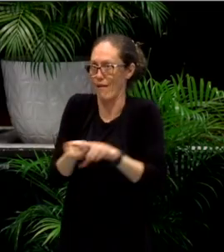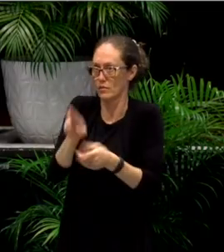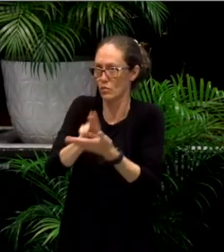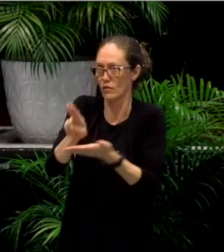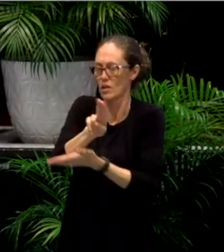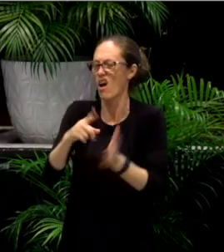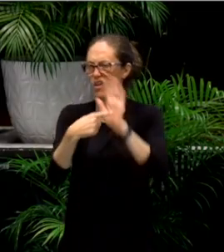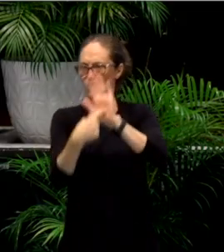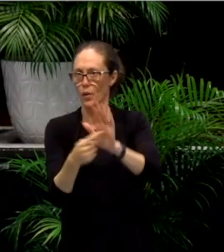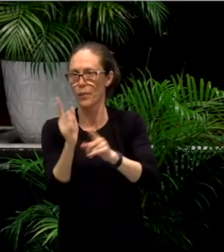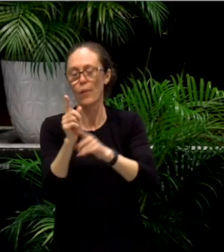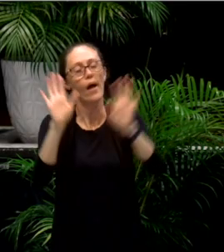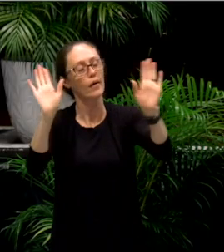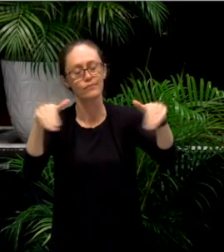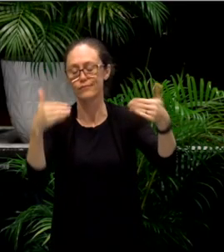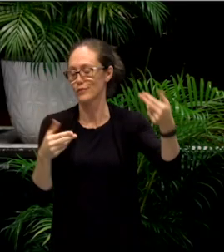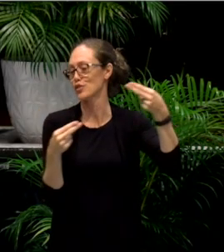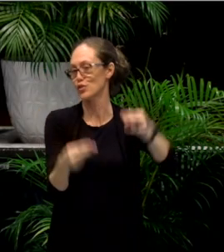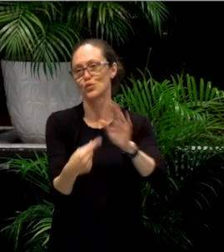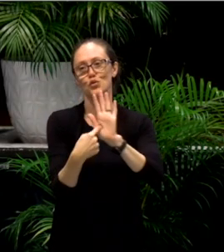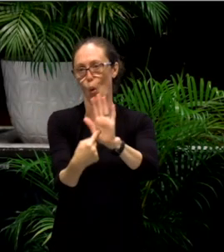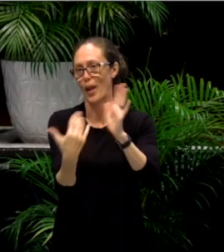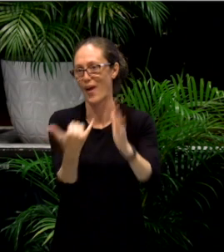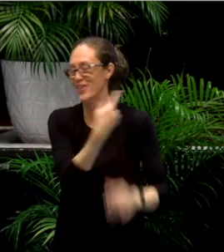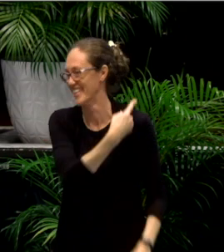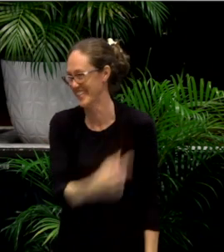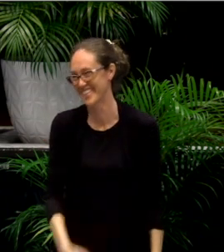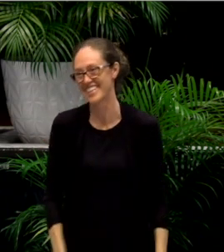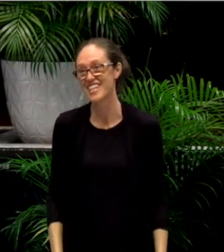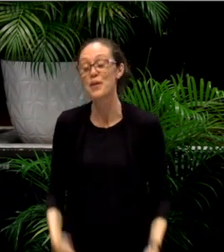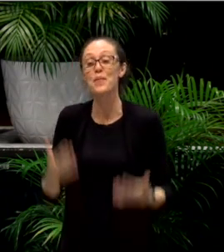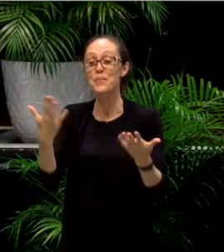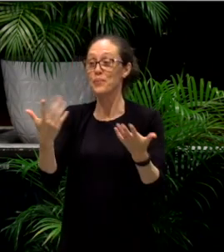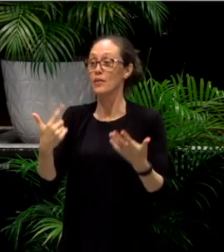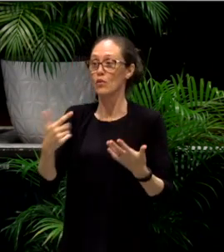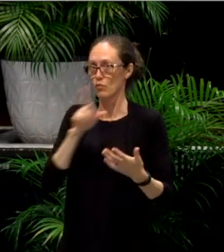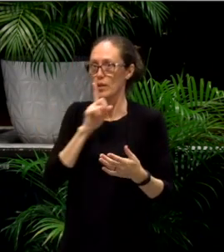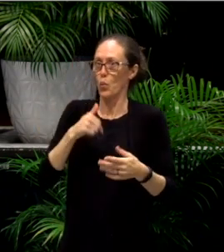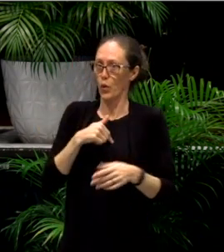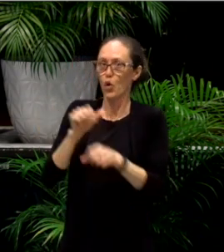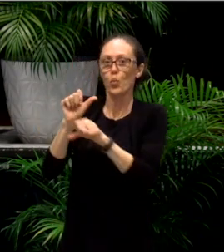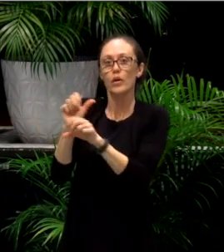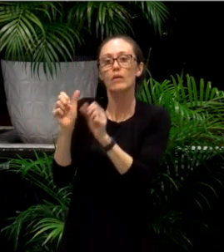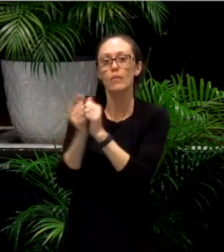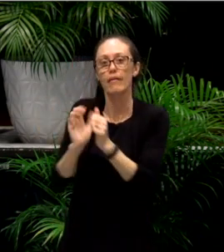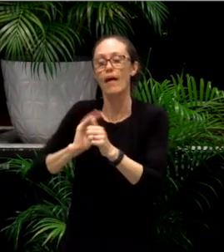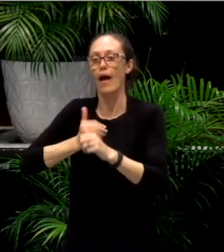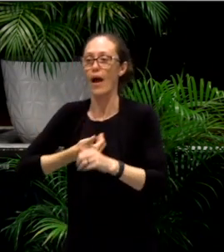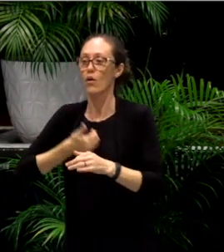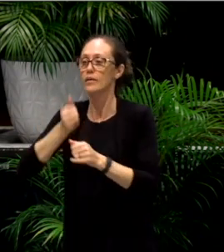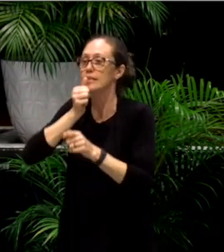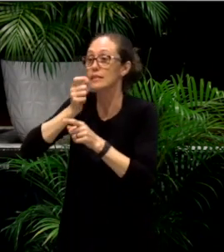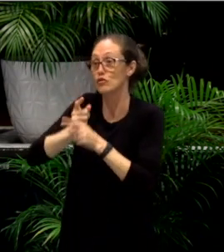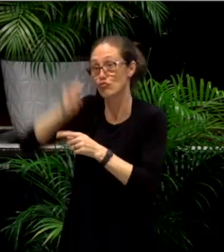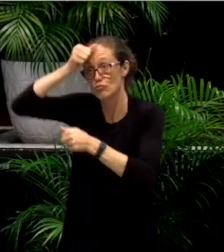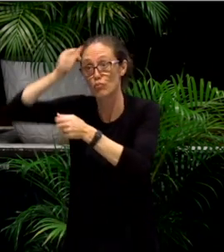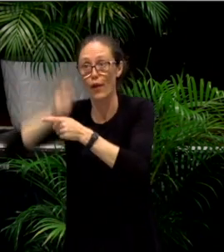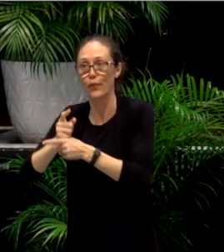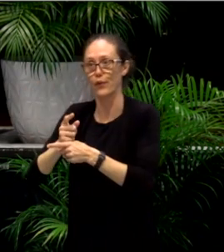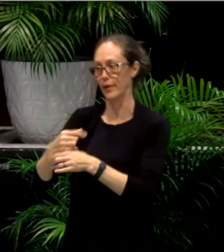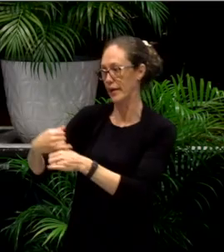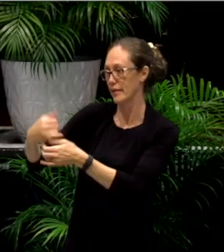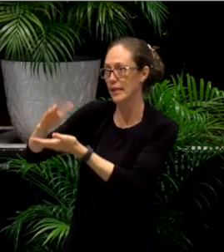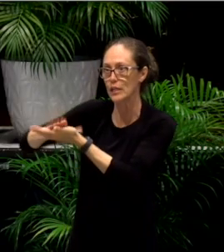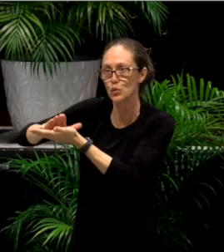a second, actually I'll just go on to the next page, we are working with our sister and brother institutions in higher